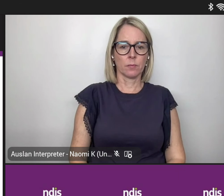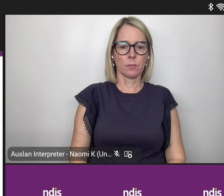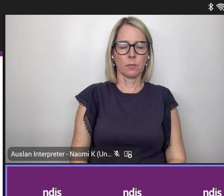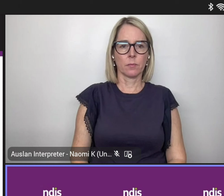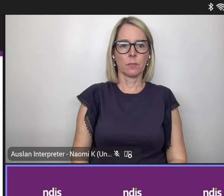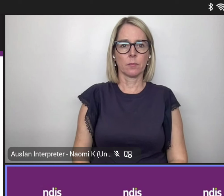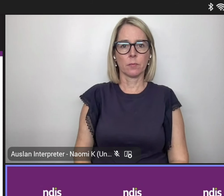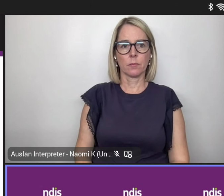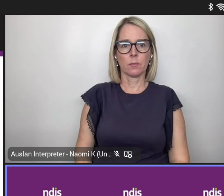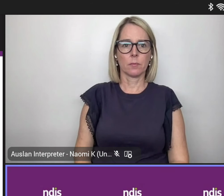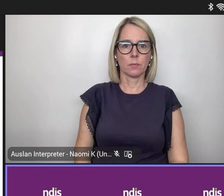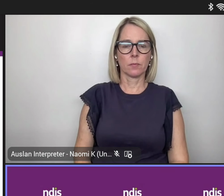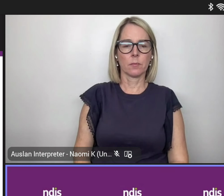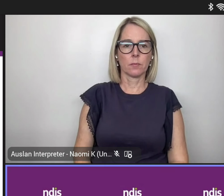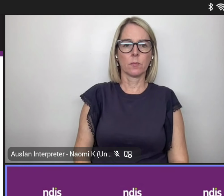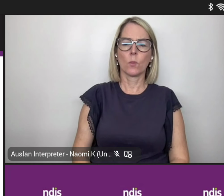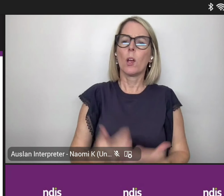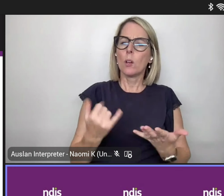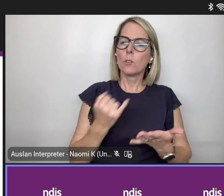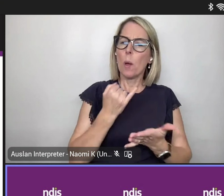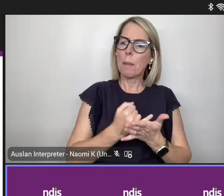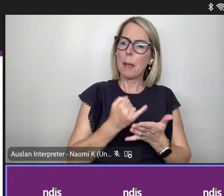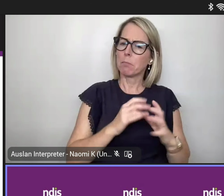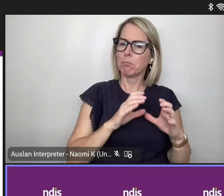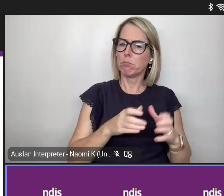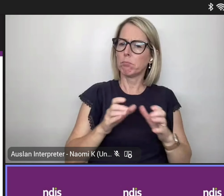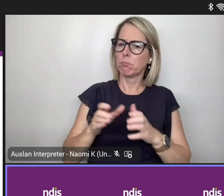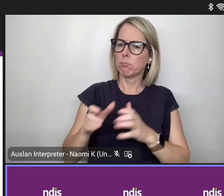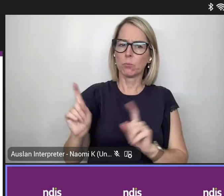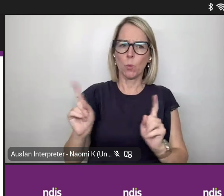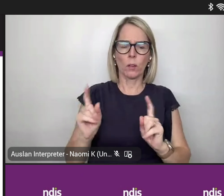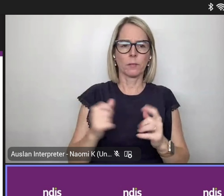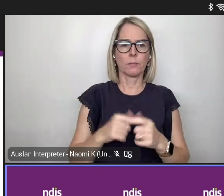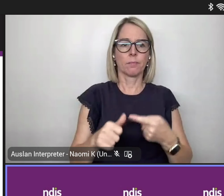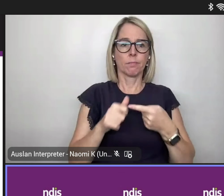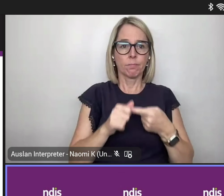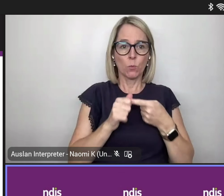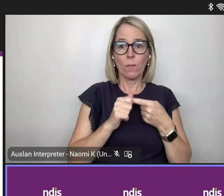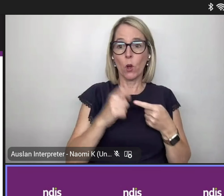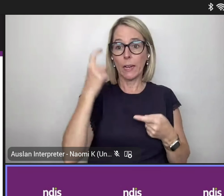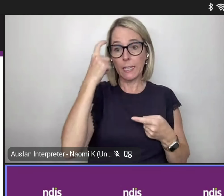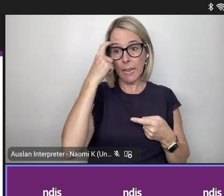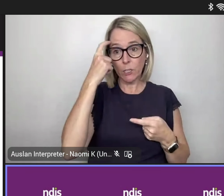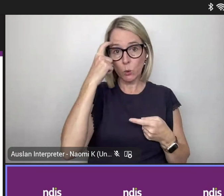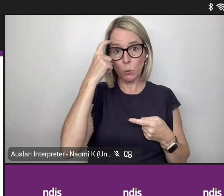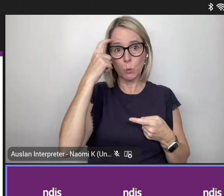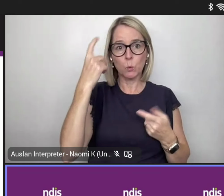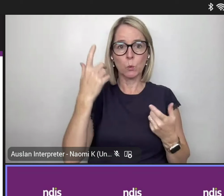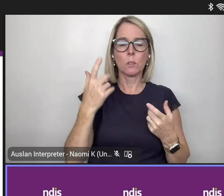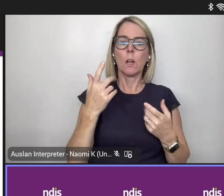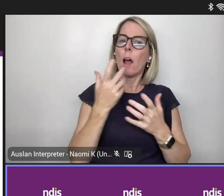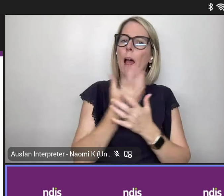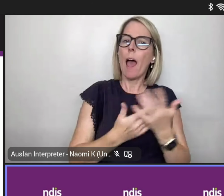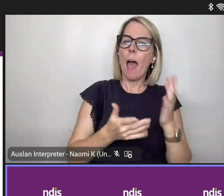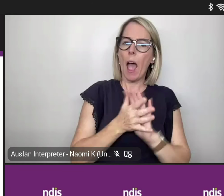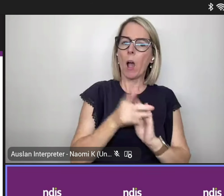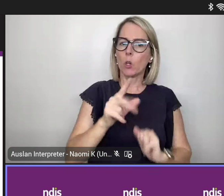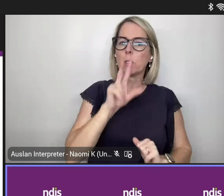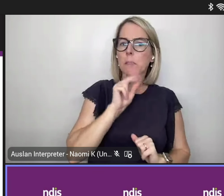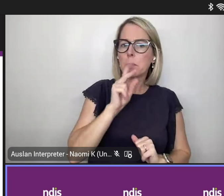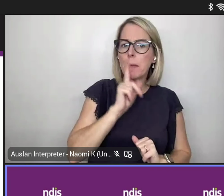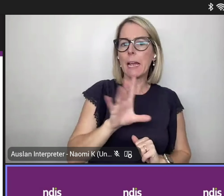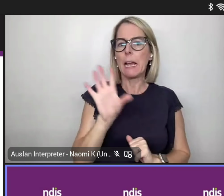What are the categories of the impairments? Intellectual impairments, how you speak and listen, read